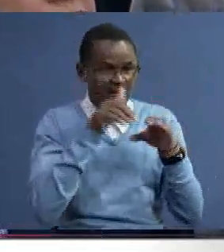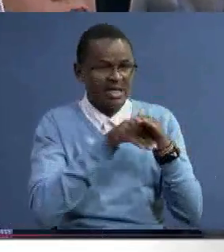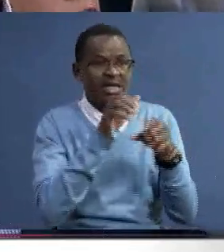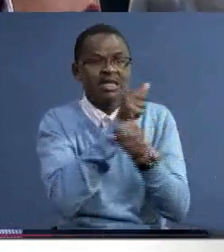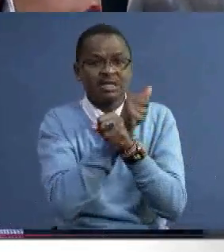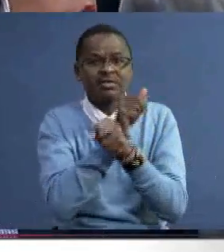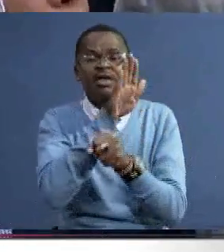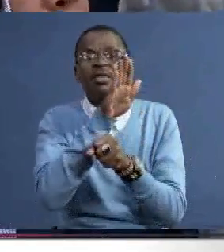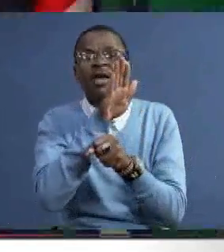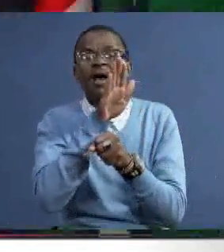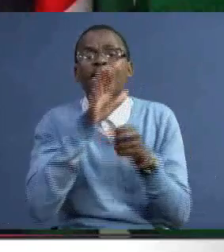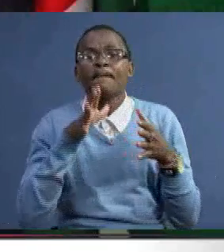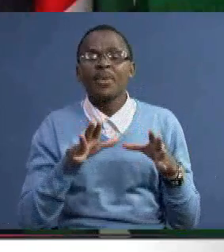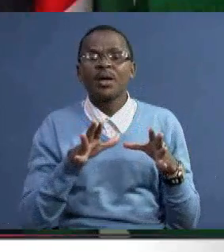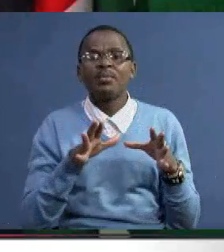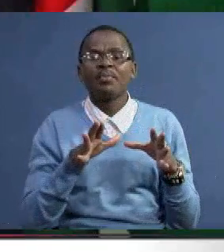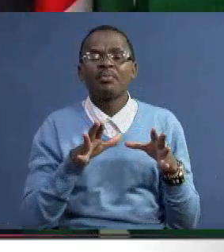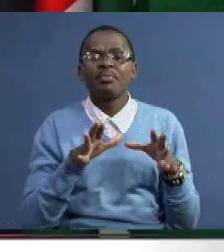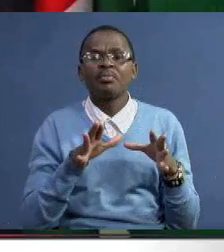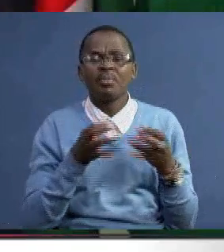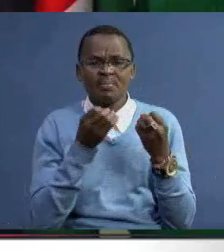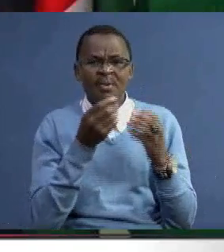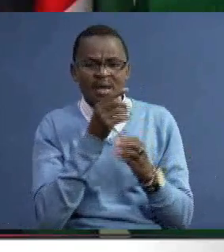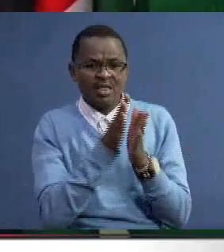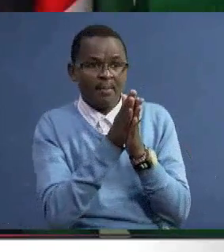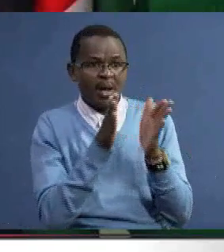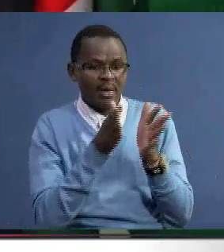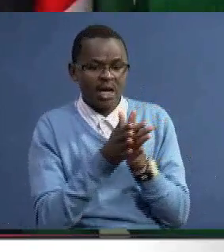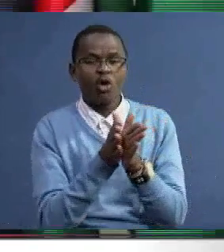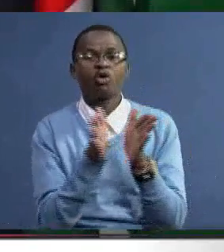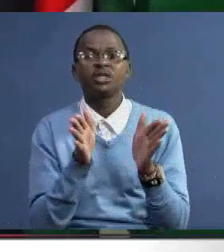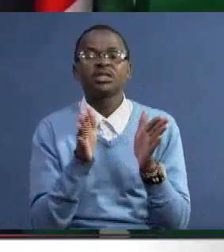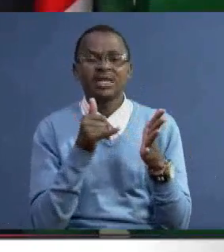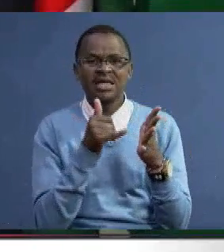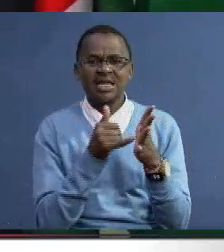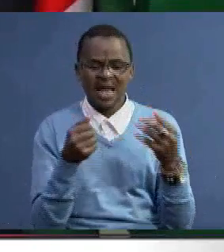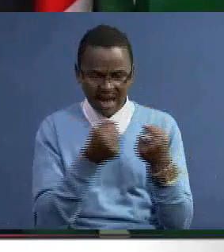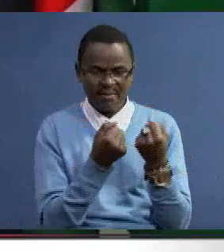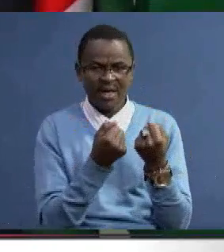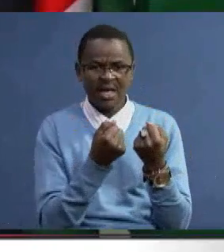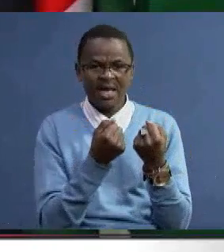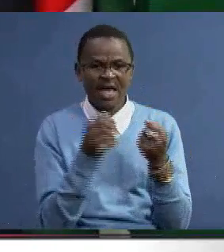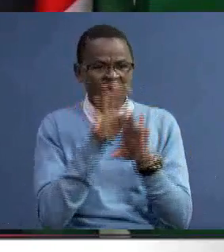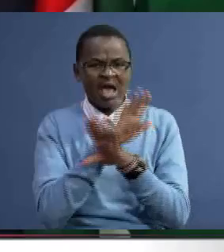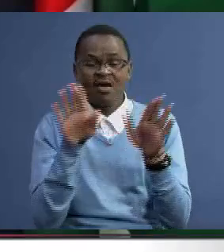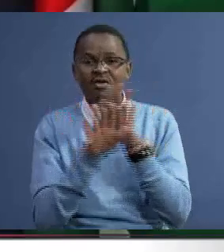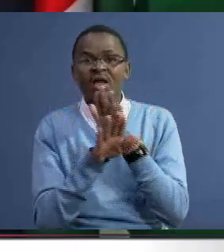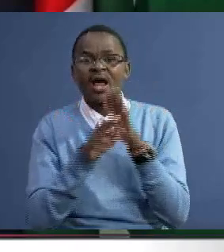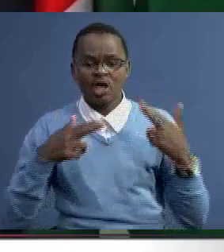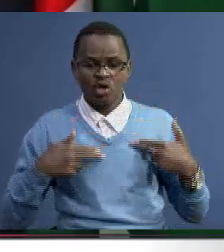safeguarding its citizens. Domestic animals killed on the public roads. It occurs everywhere. Human